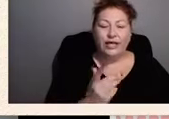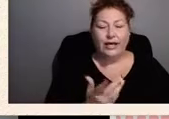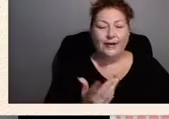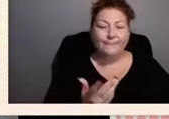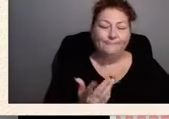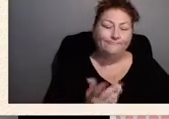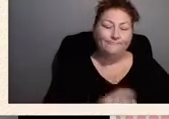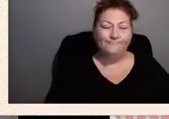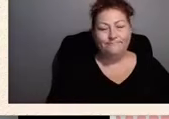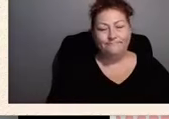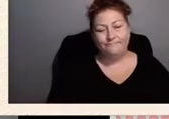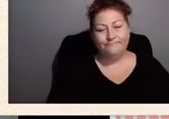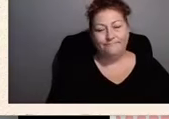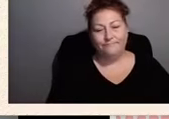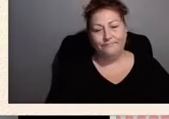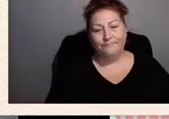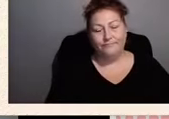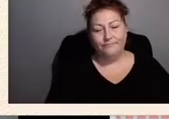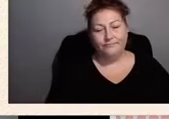let your,